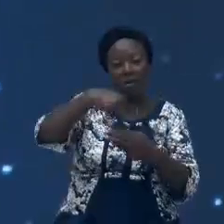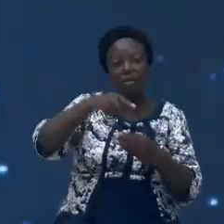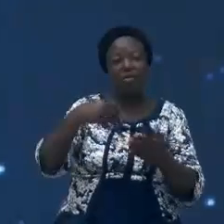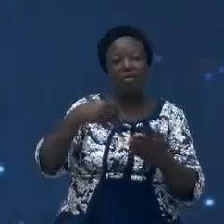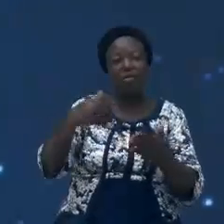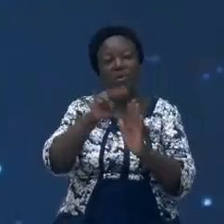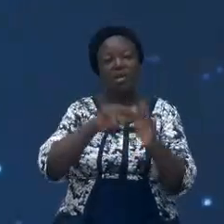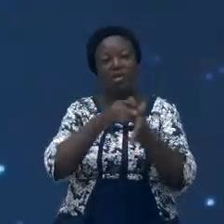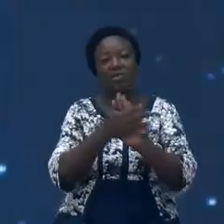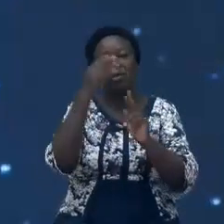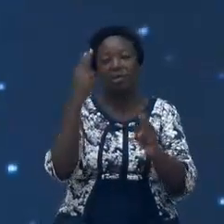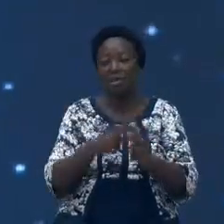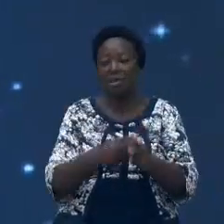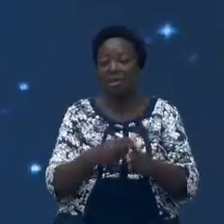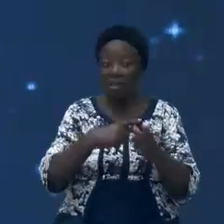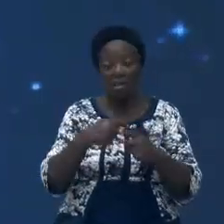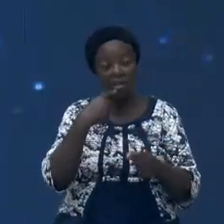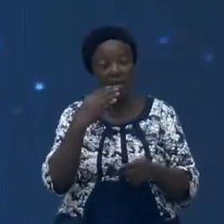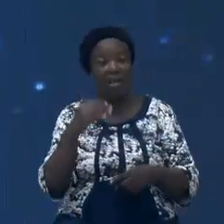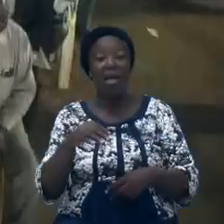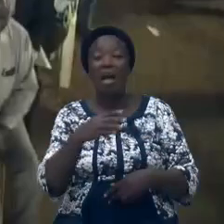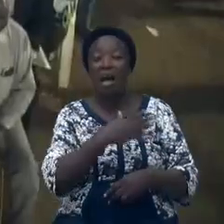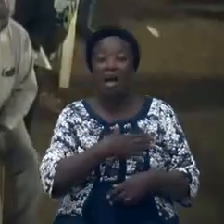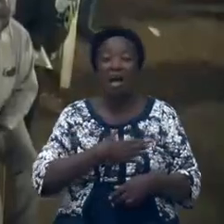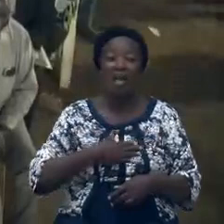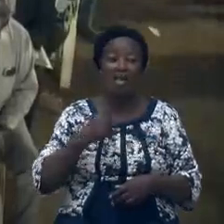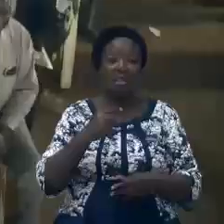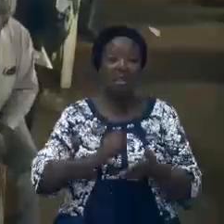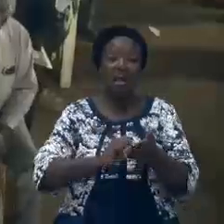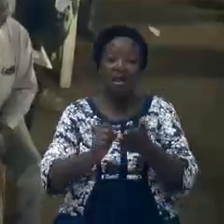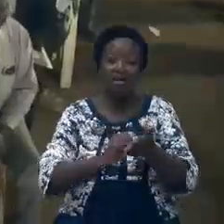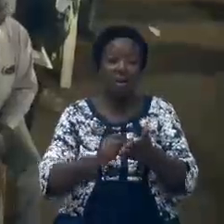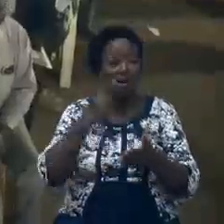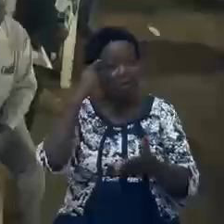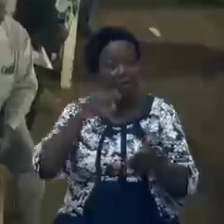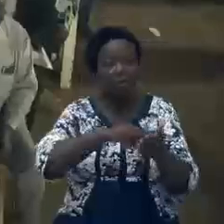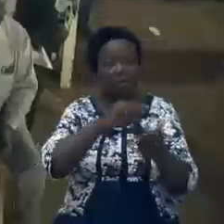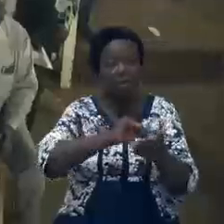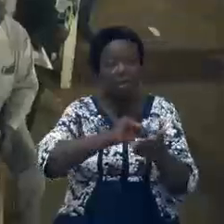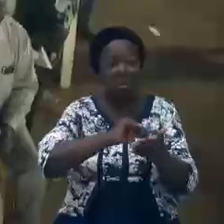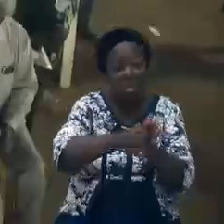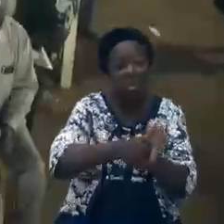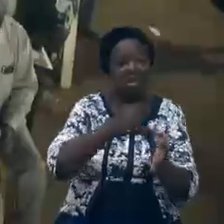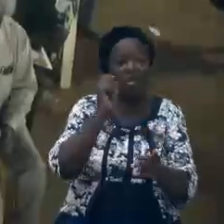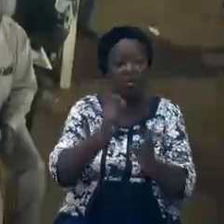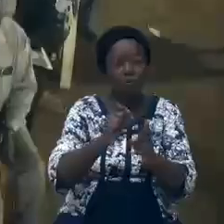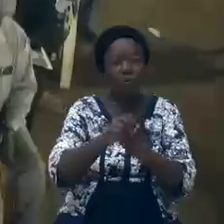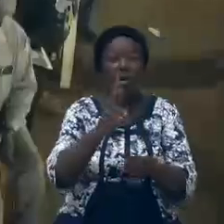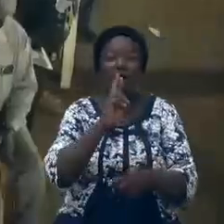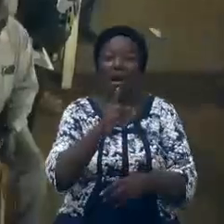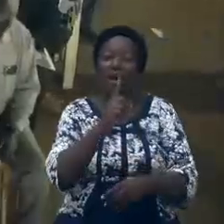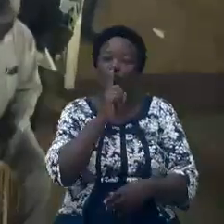you, newness in Jesus' name. And he said unto me, write. For